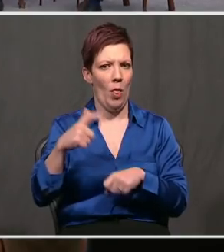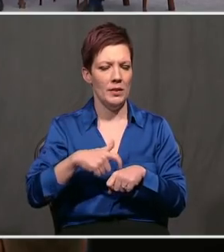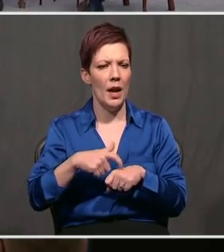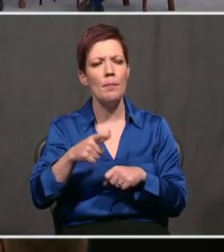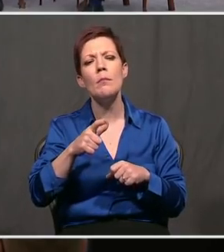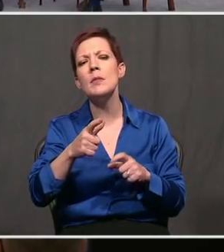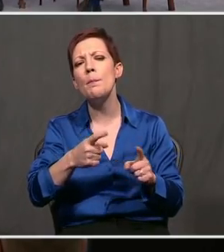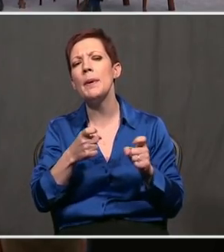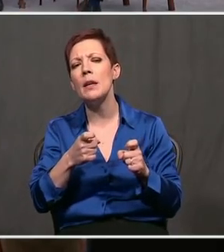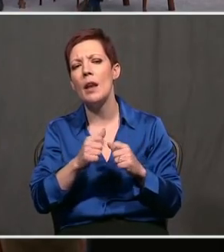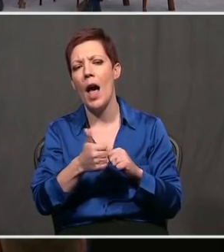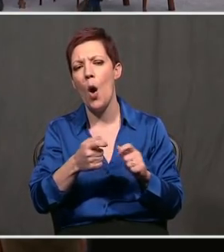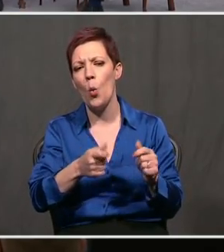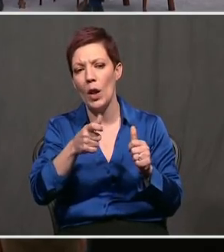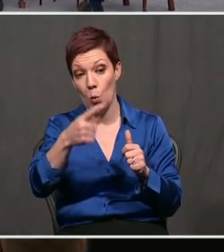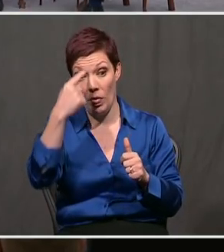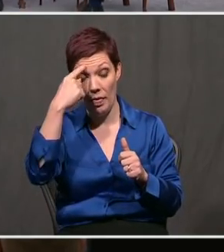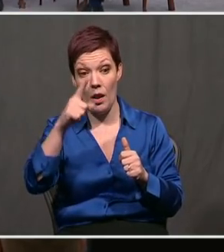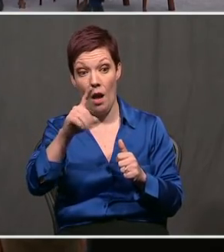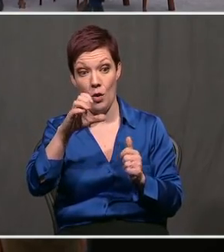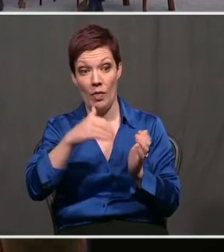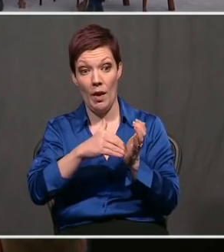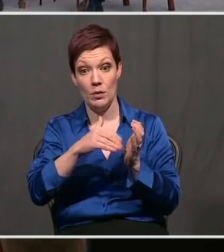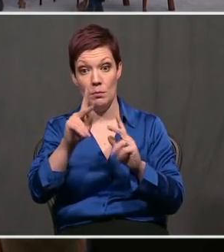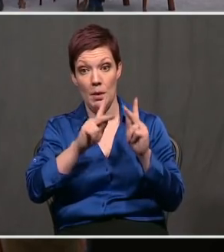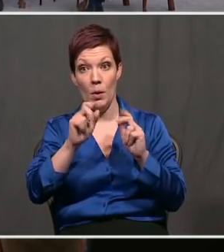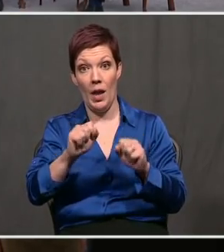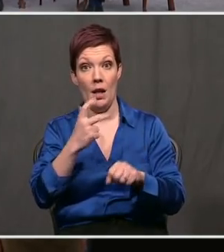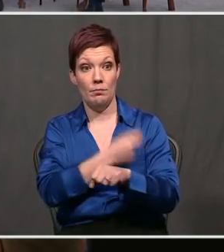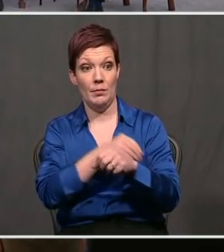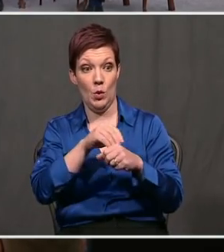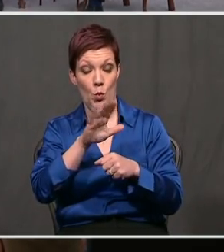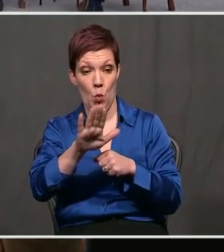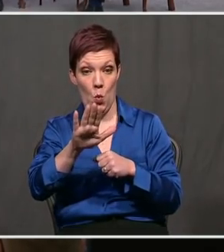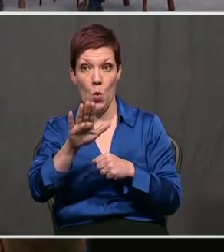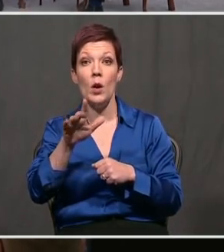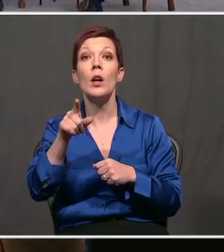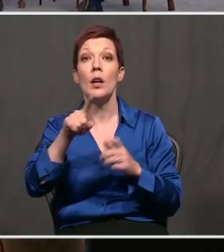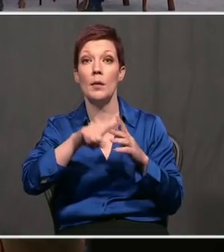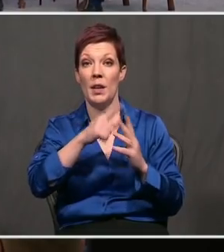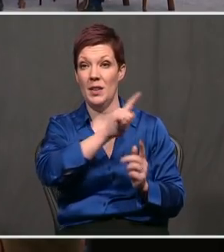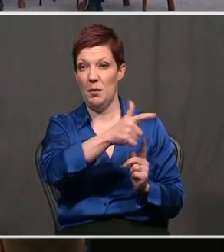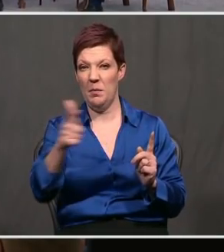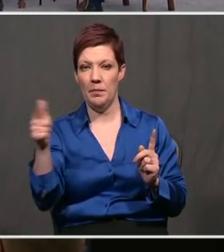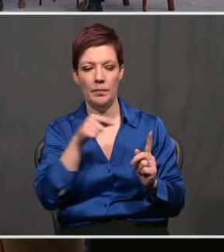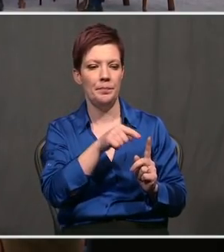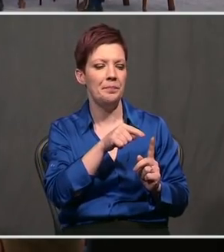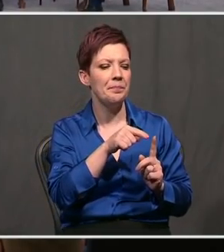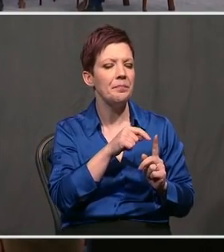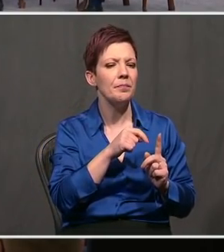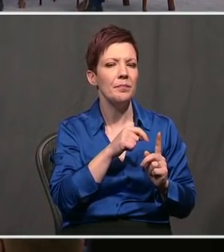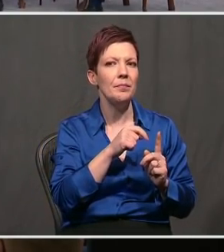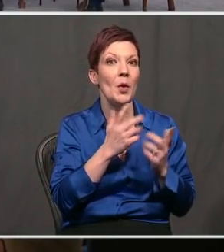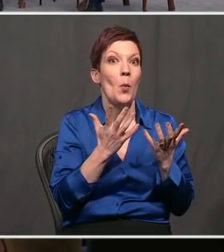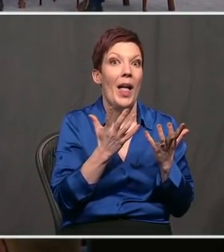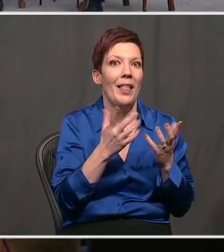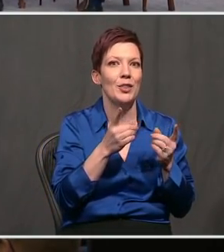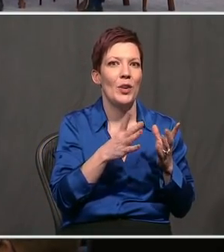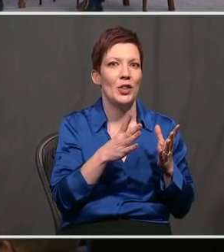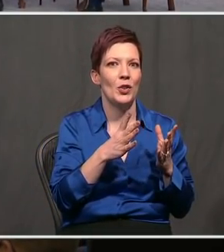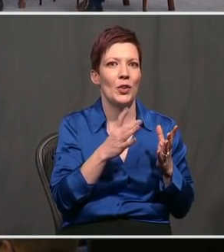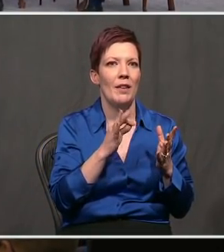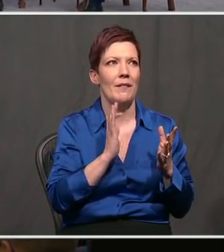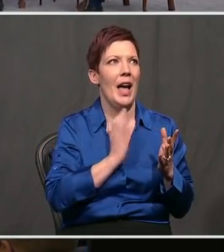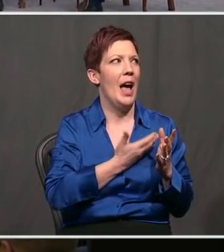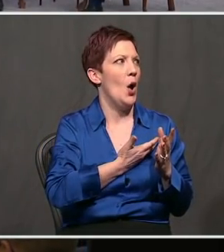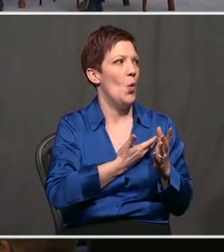do you think you can get 100,000 people vaccinated in your state? Governor Lee, you want to kick us off? So the director of our health department, Dr. Lisa Piercy,